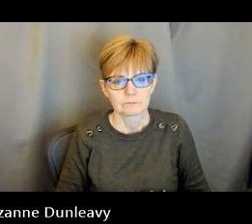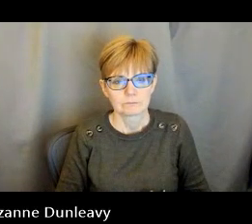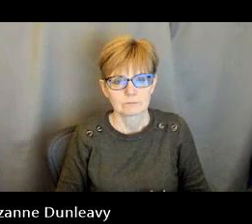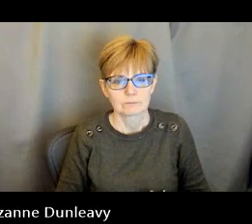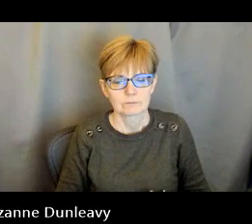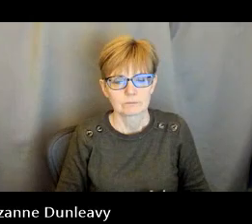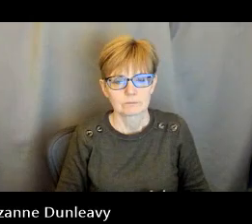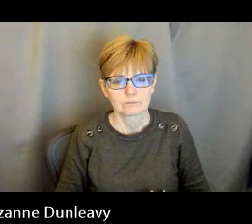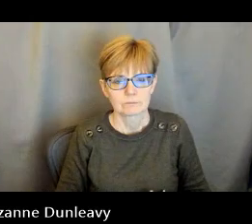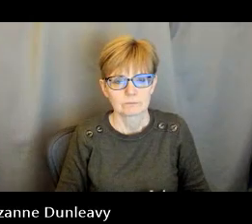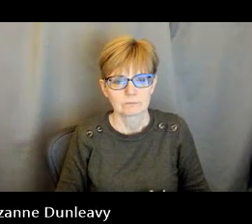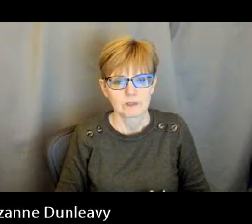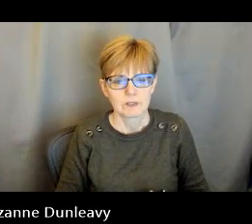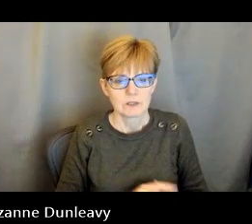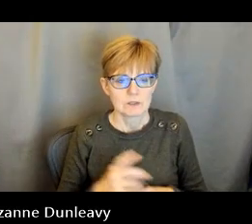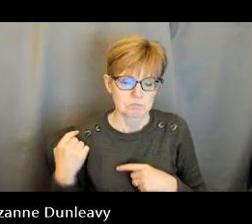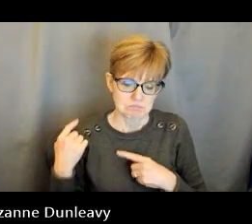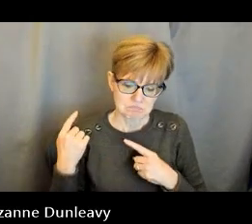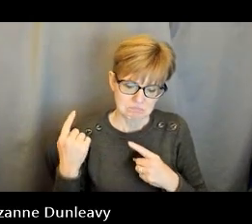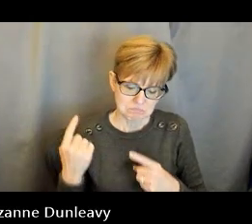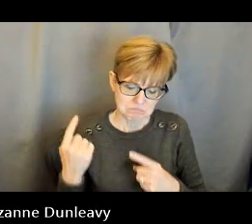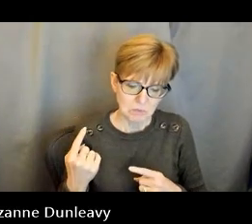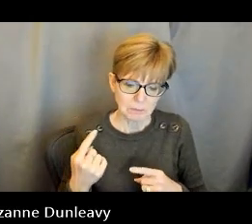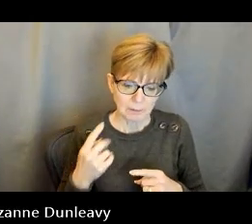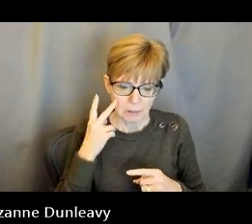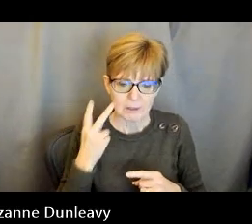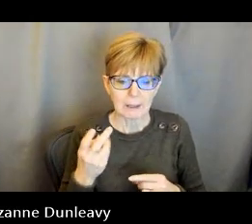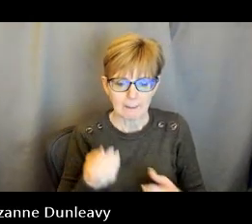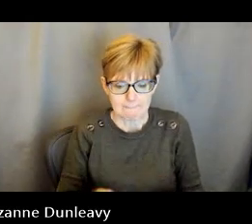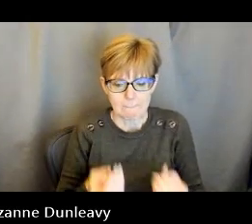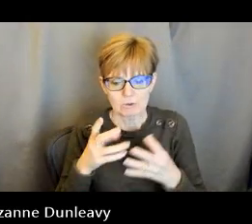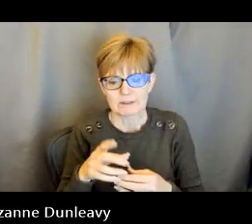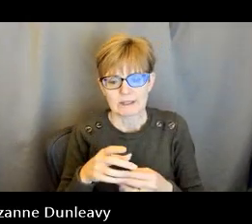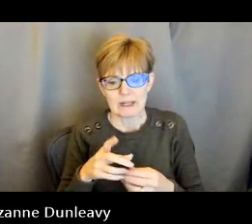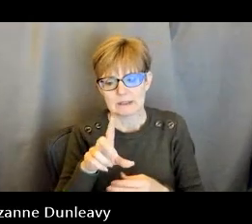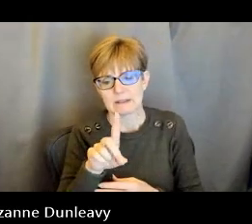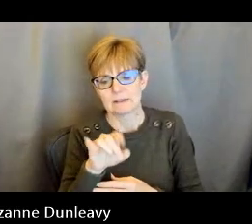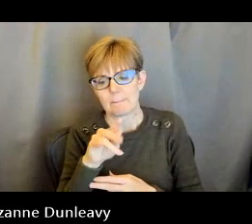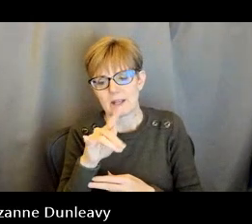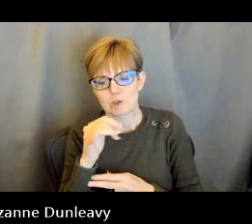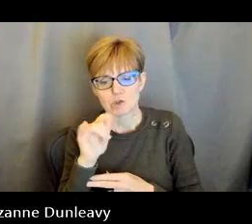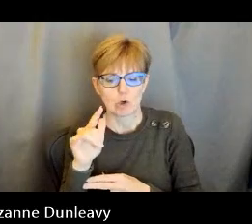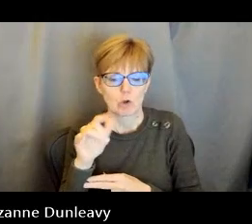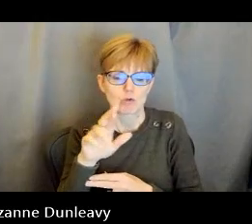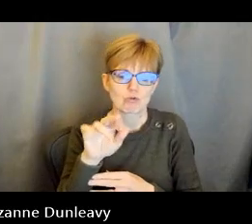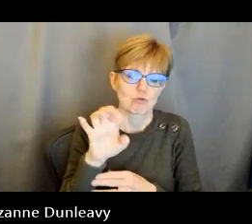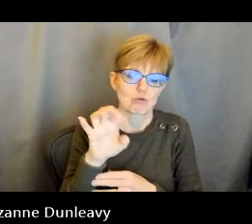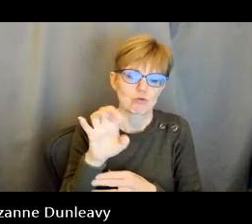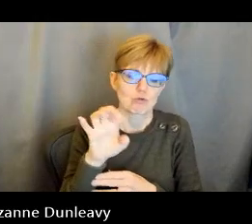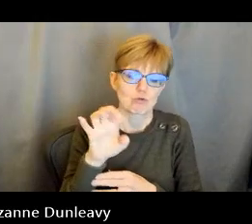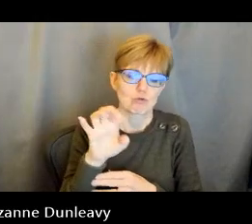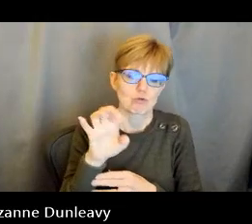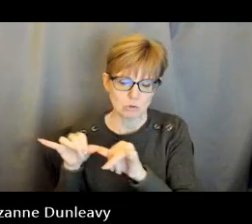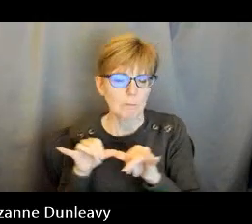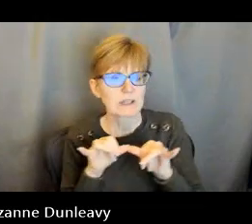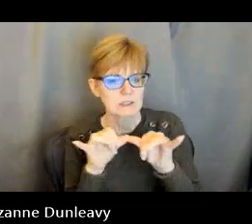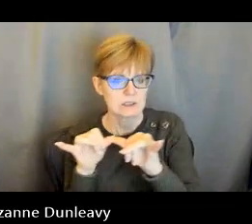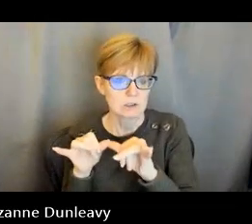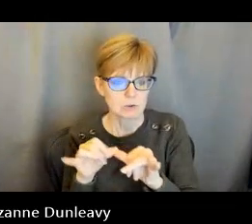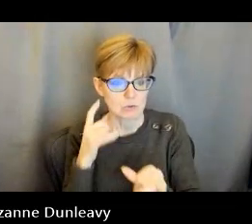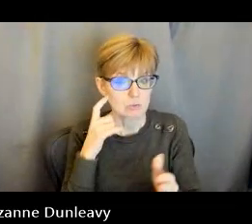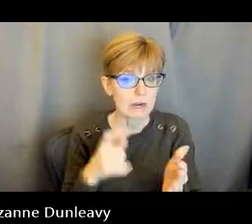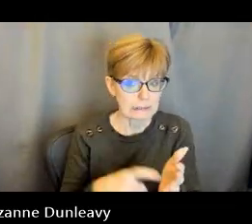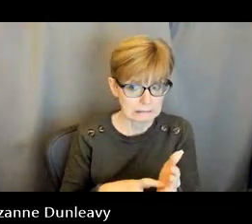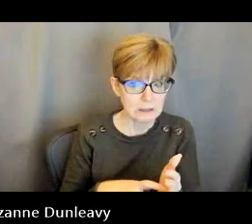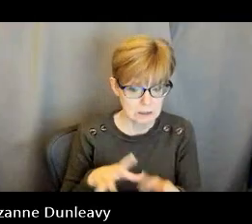towards these sort of multi-dimensional race measures, wanting to, yes, recognize the significant importance of individual